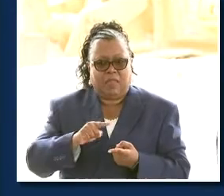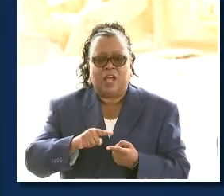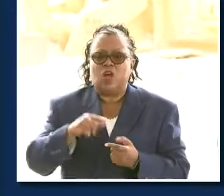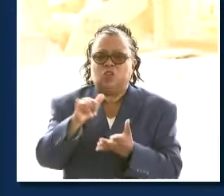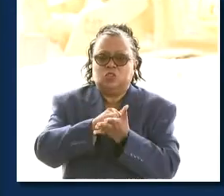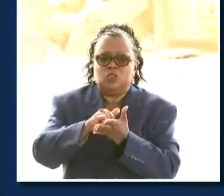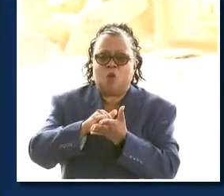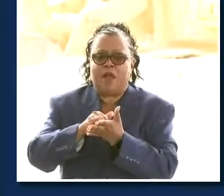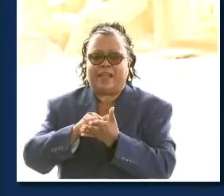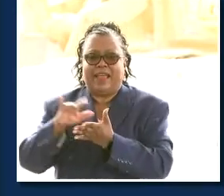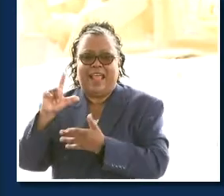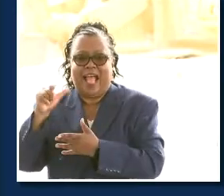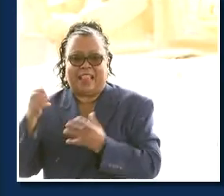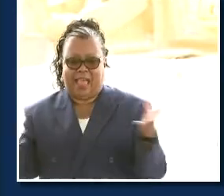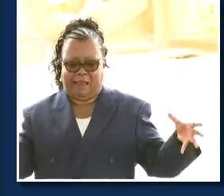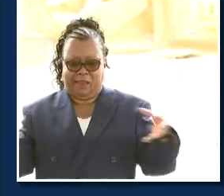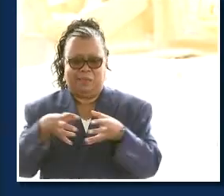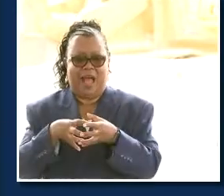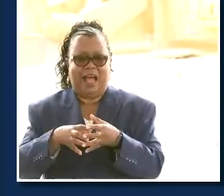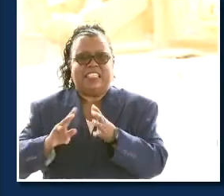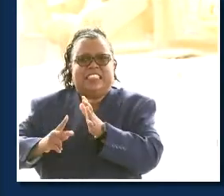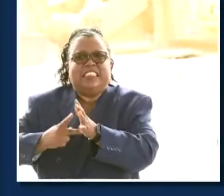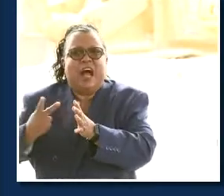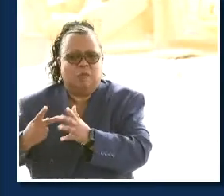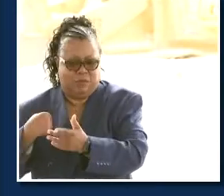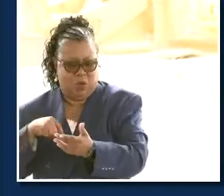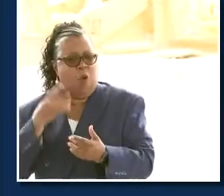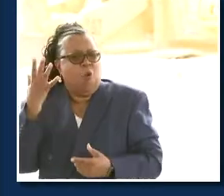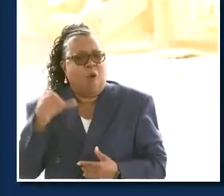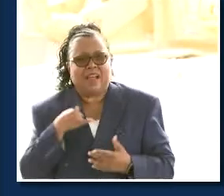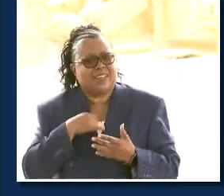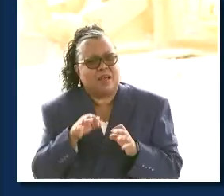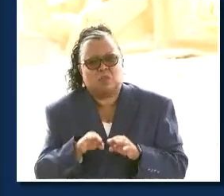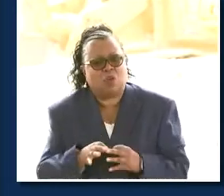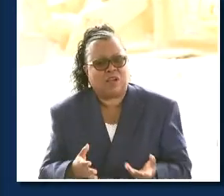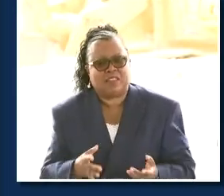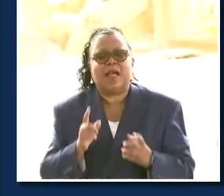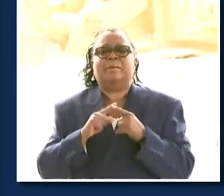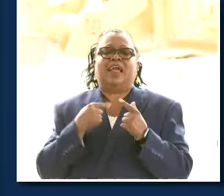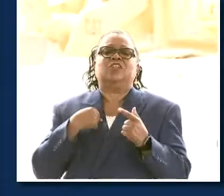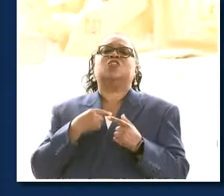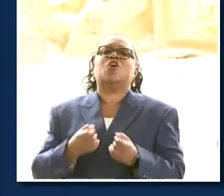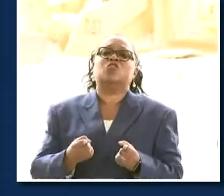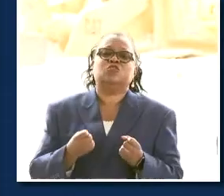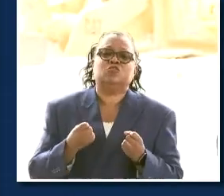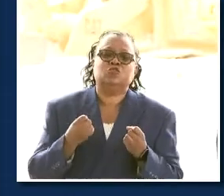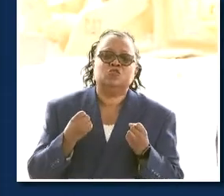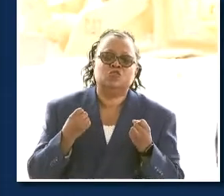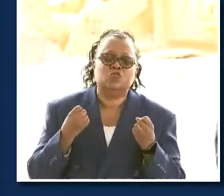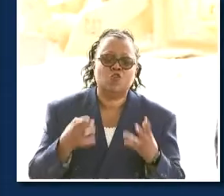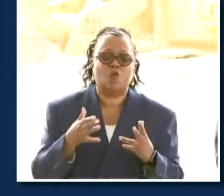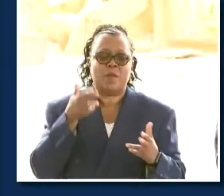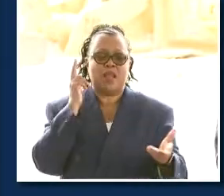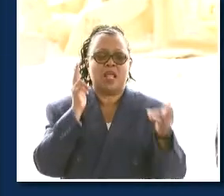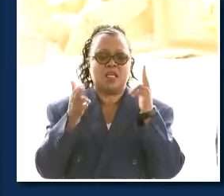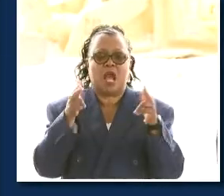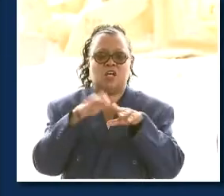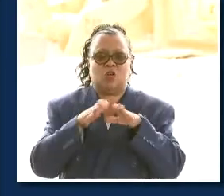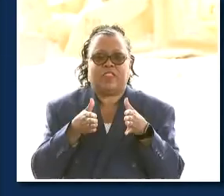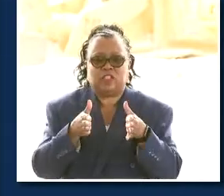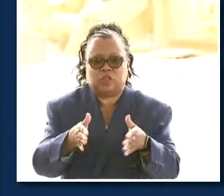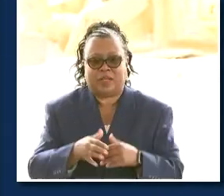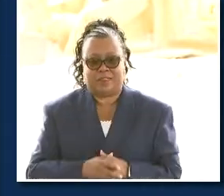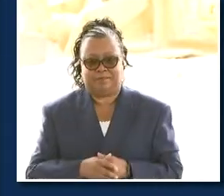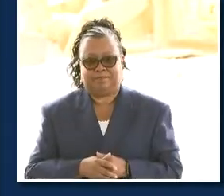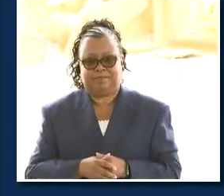York and LA combined, over double. Why is that so? Because there are too many guns on our